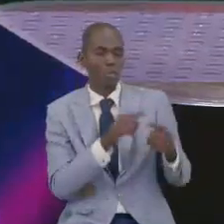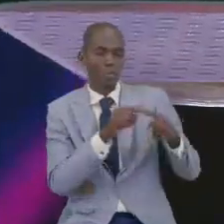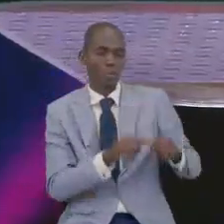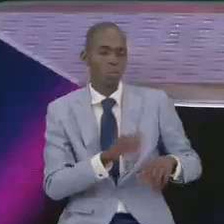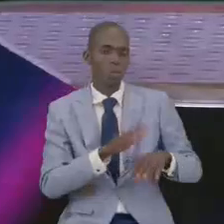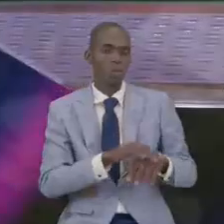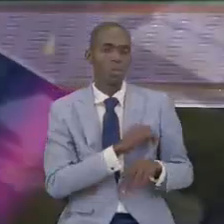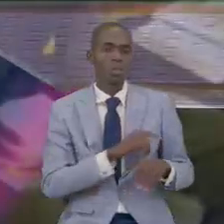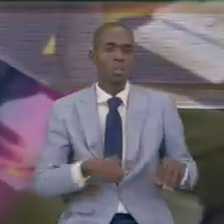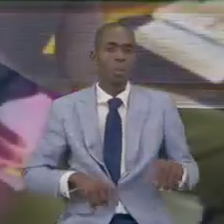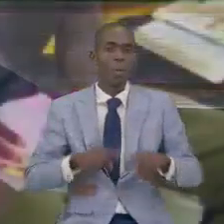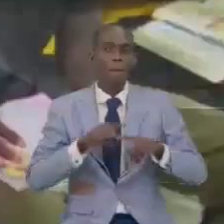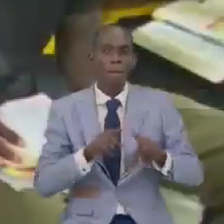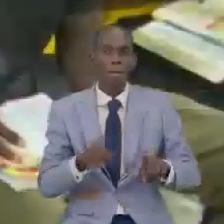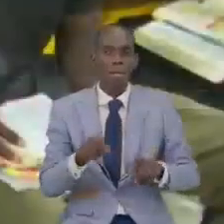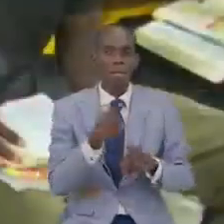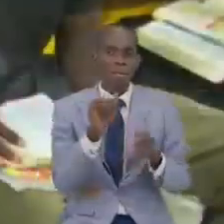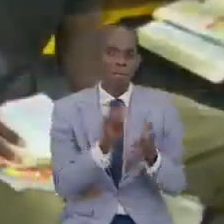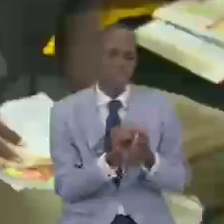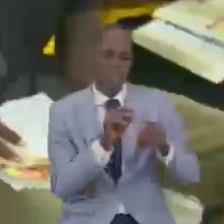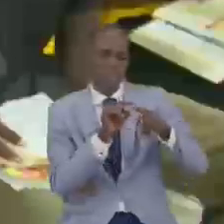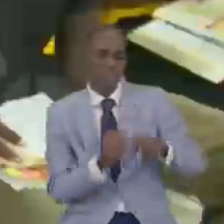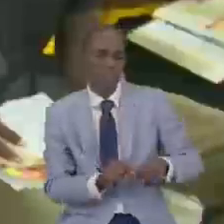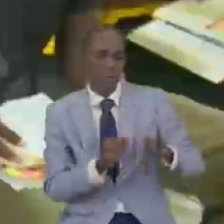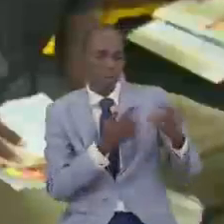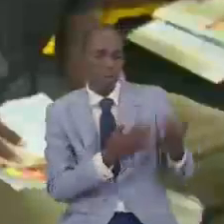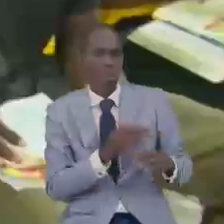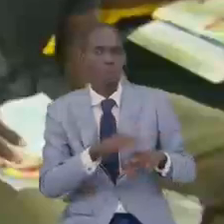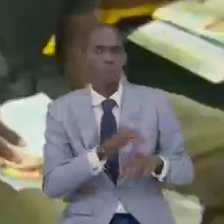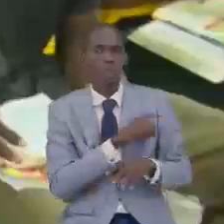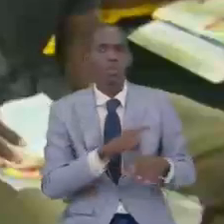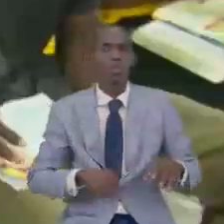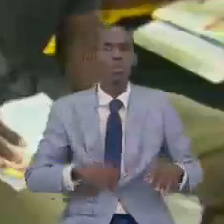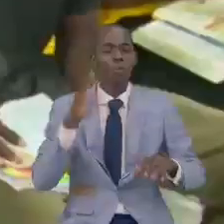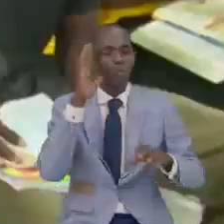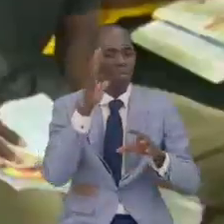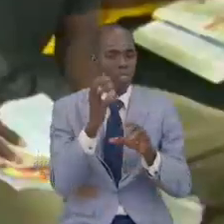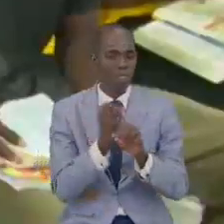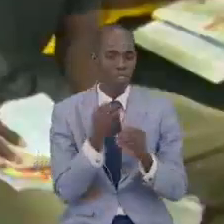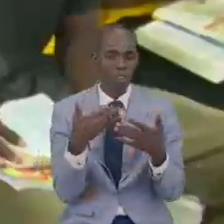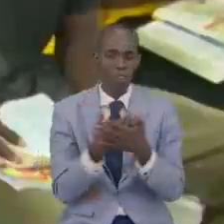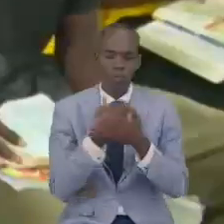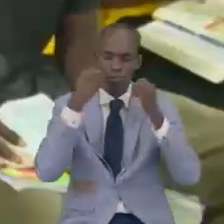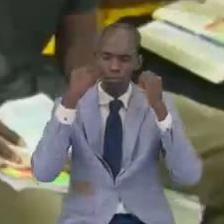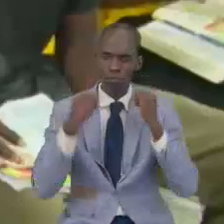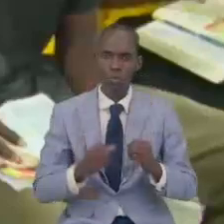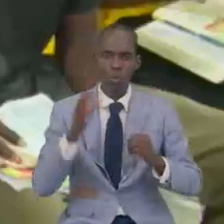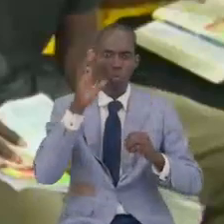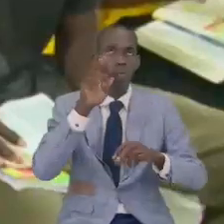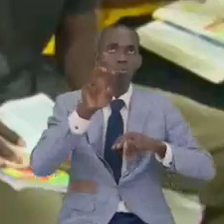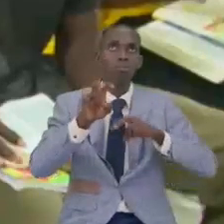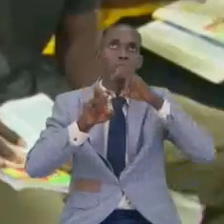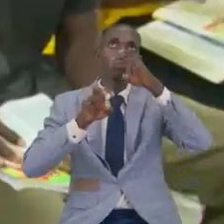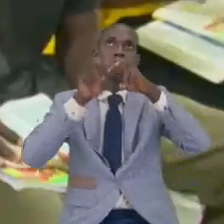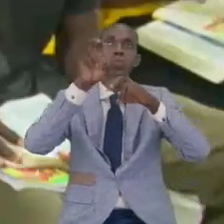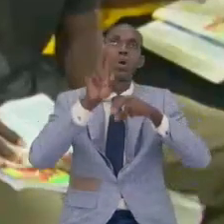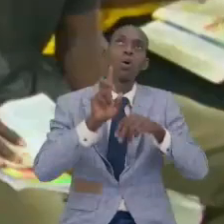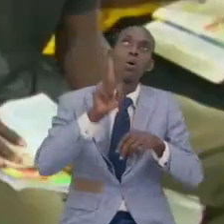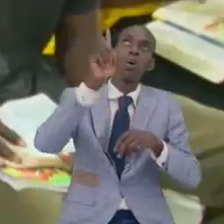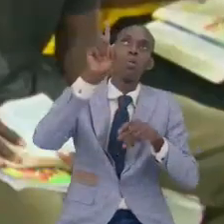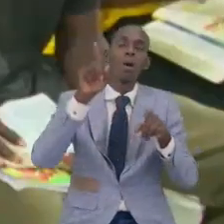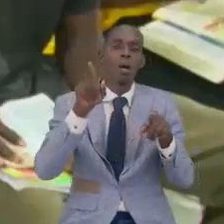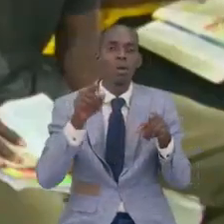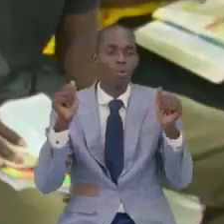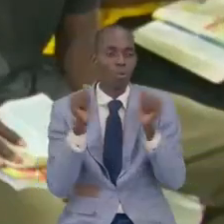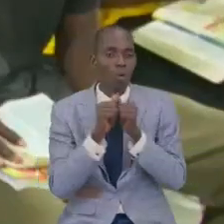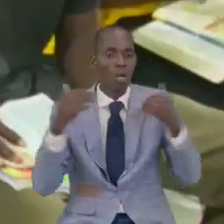but they that wait upon the Lord shall renew their strength. They shall mount up with wings as eagles.